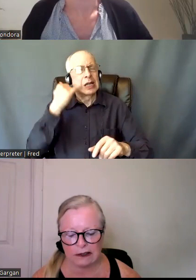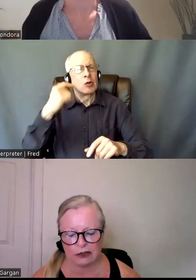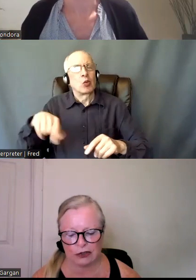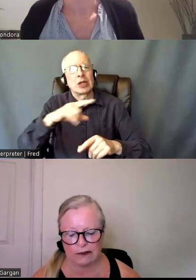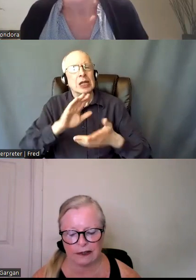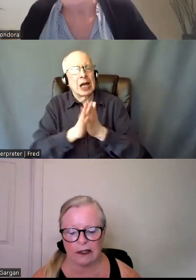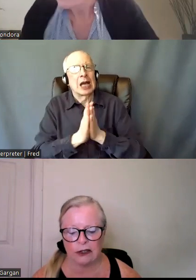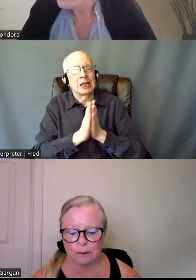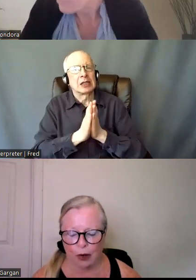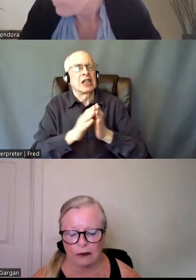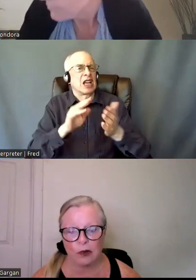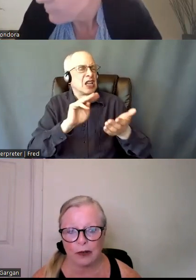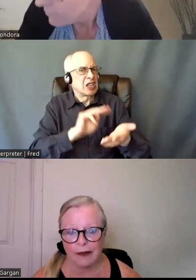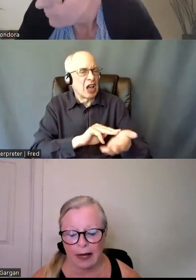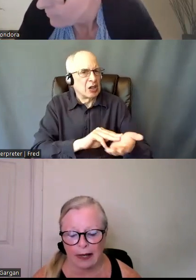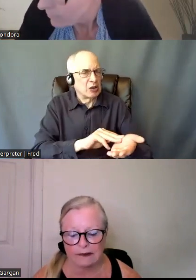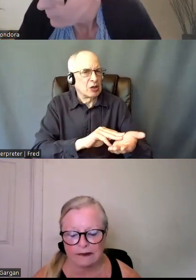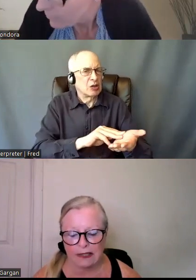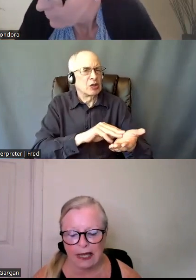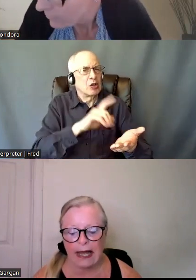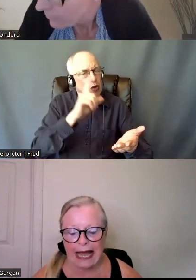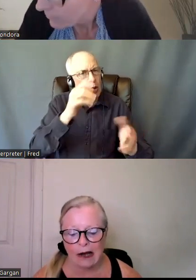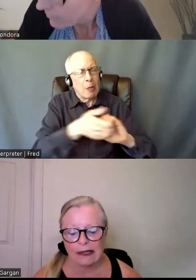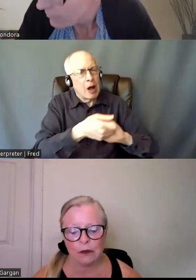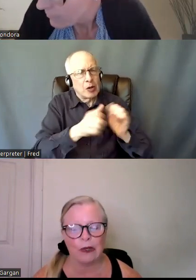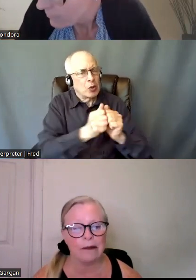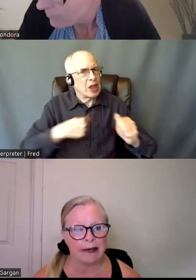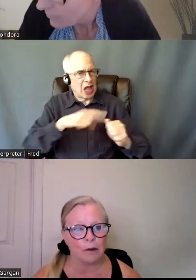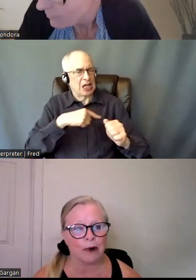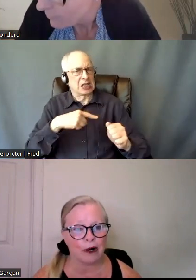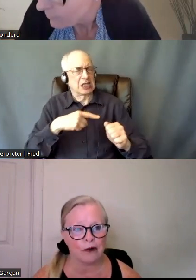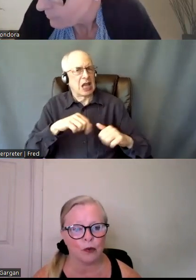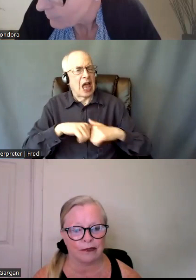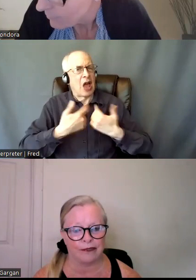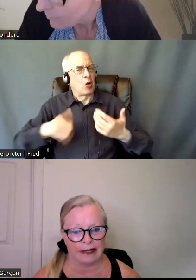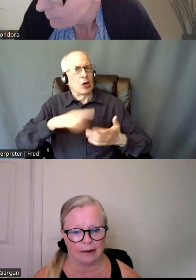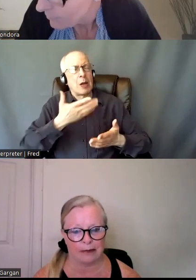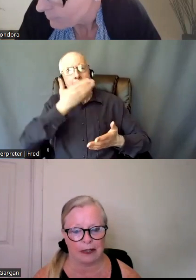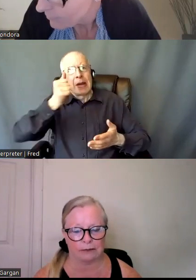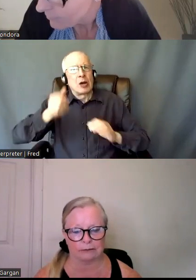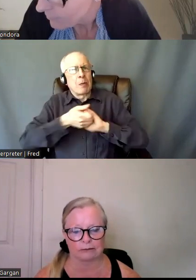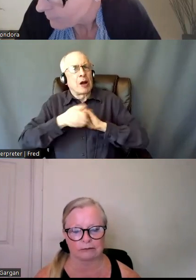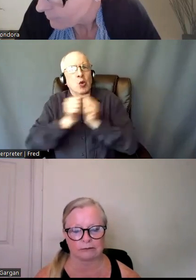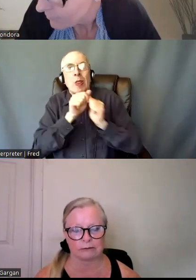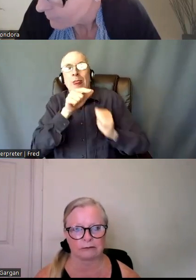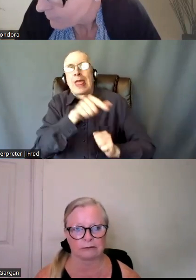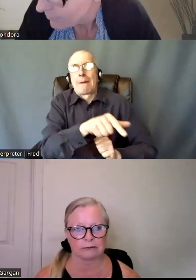and clinicians to partner with us, how can we better partner with them?